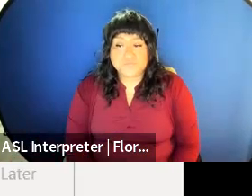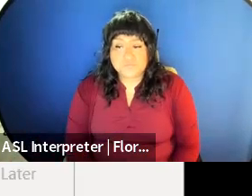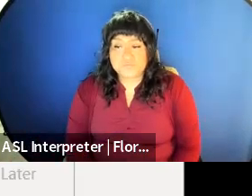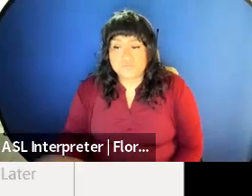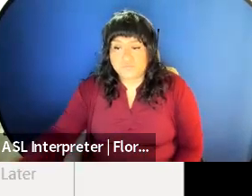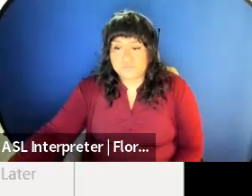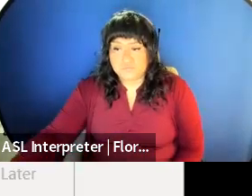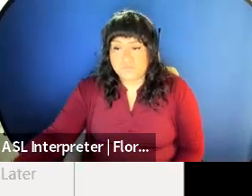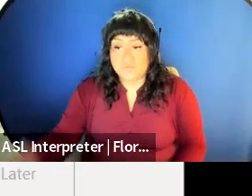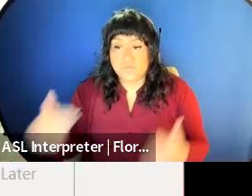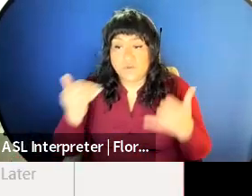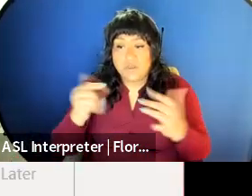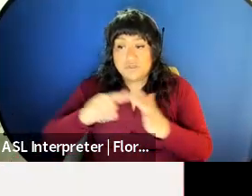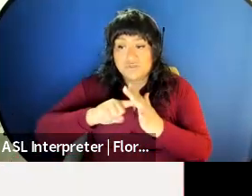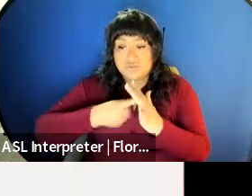start the slideshow.